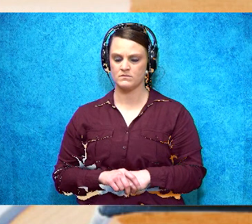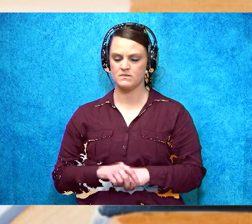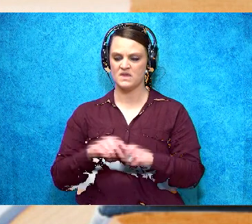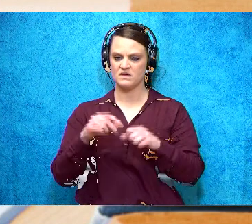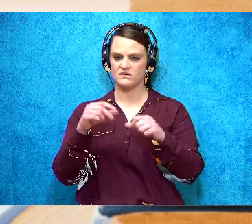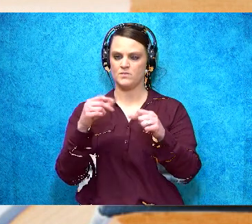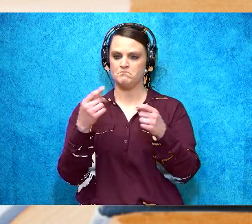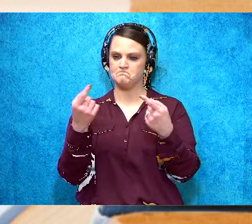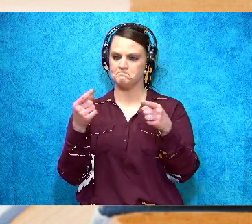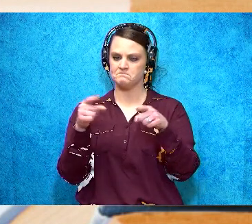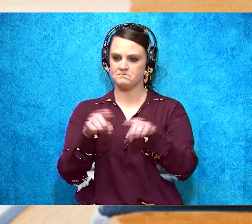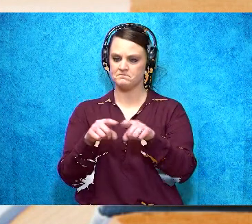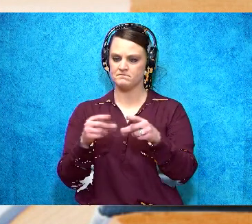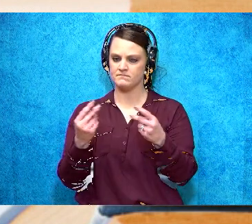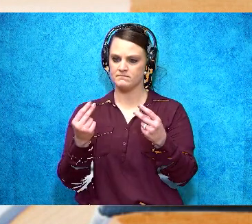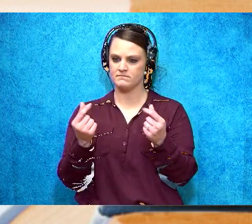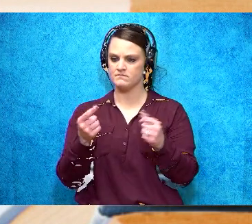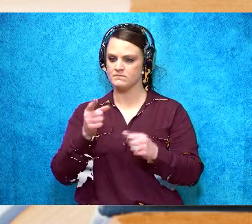suddenly